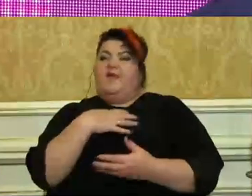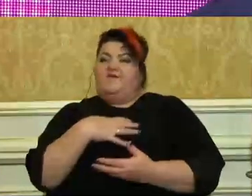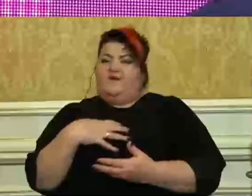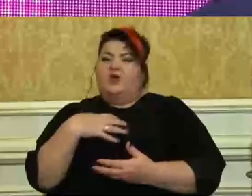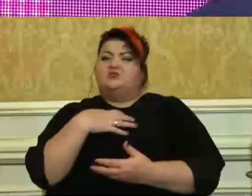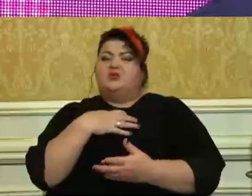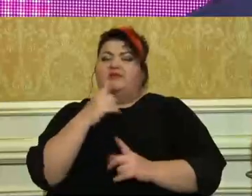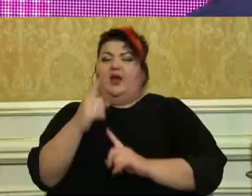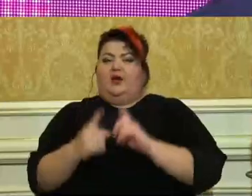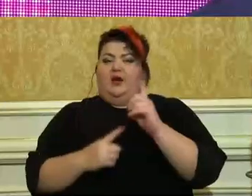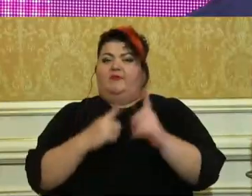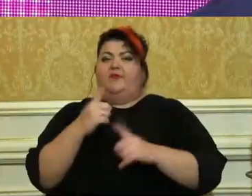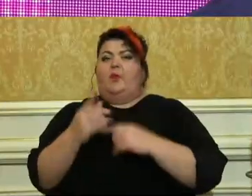more